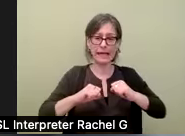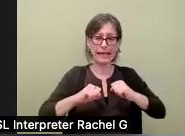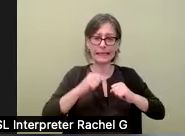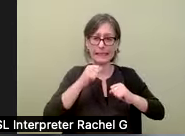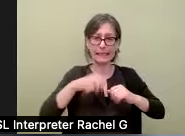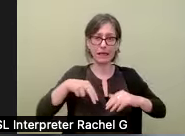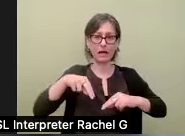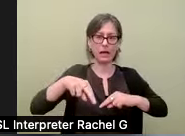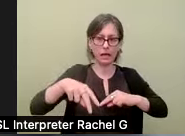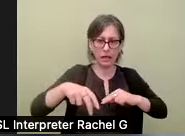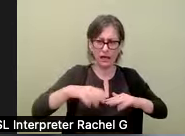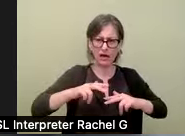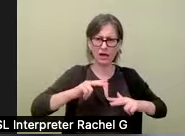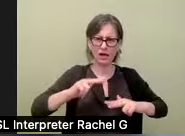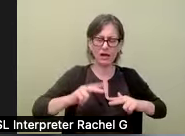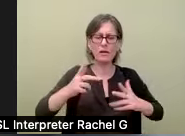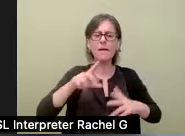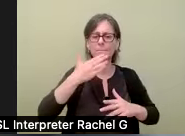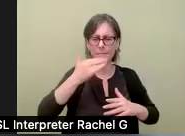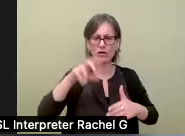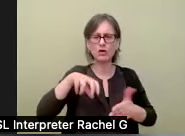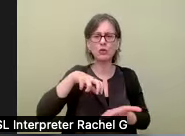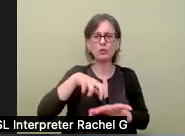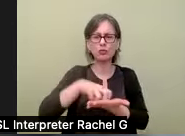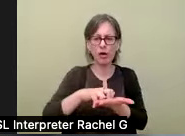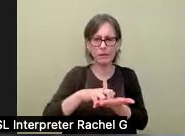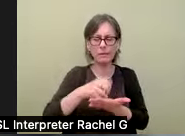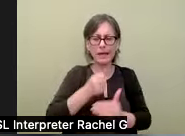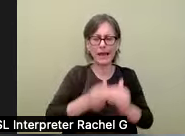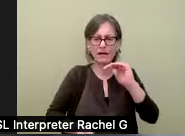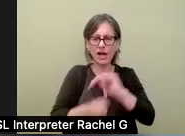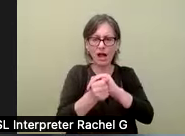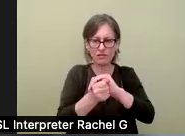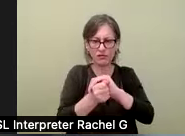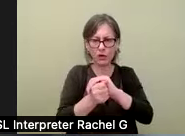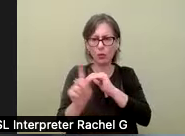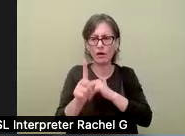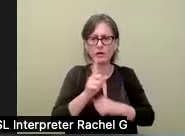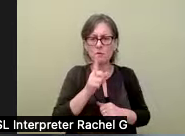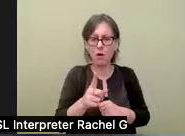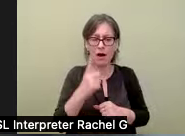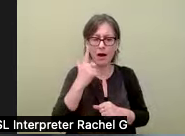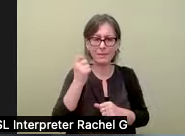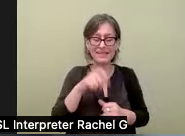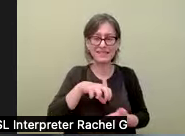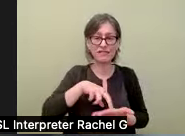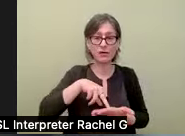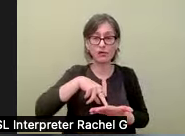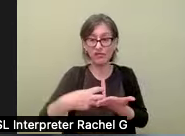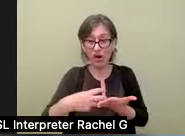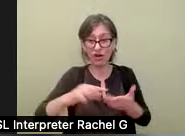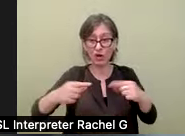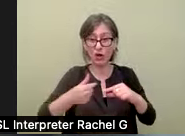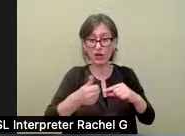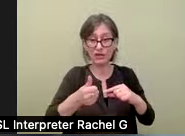on your feet, we want you to drop down and cover immediately where you're at, because if you fall and injure yourself, you may